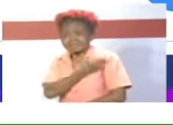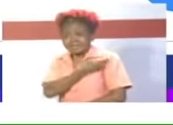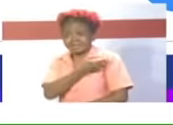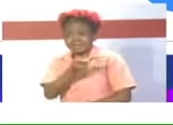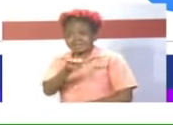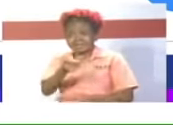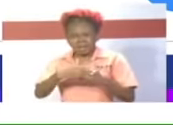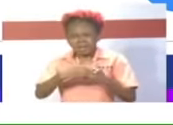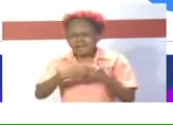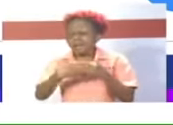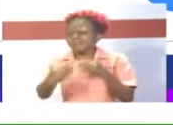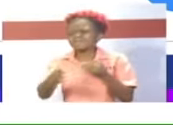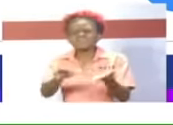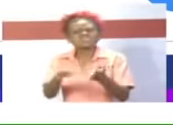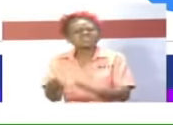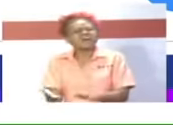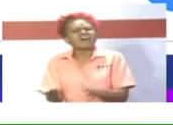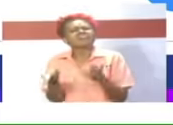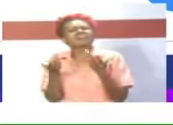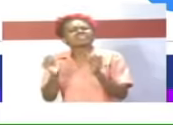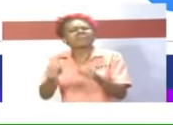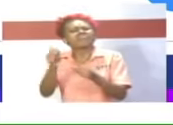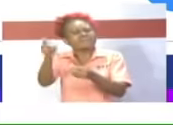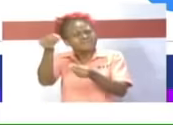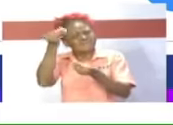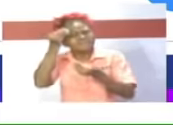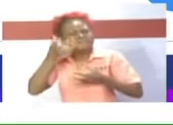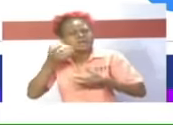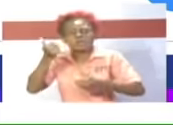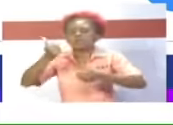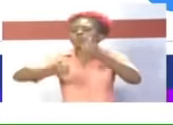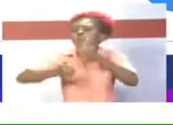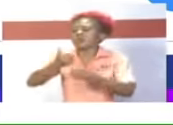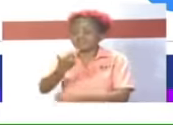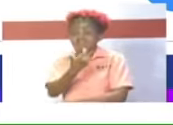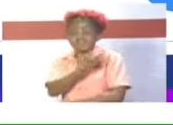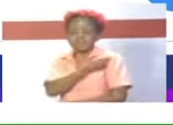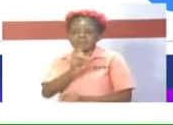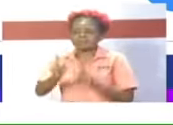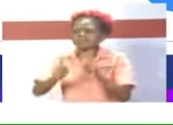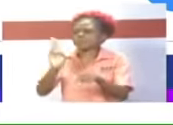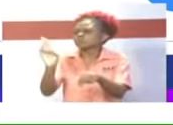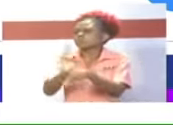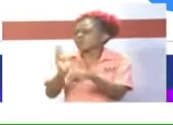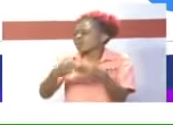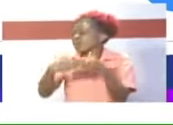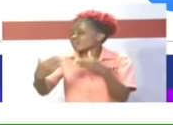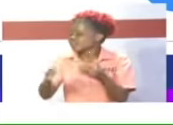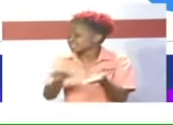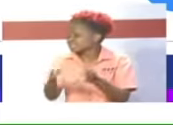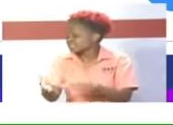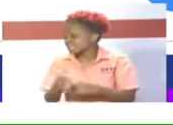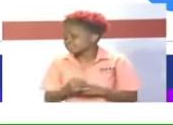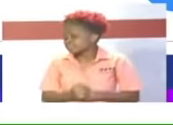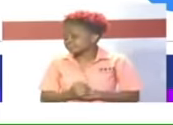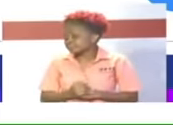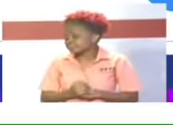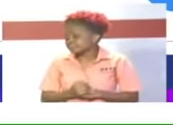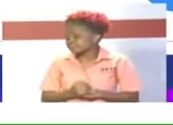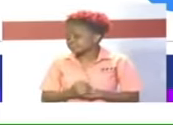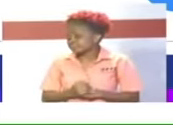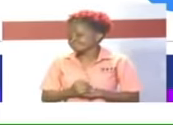administered and the length of time post full vaccination that these persons would have